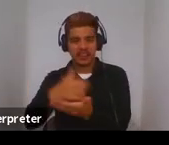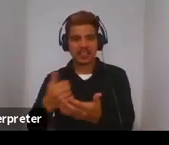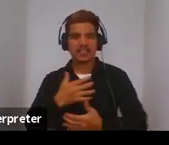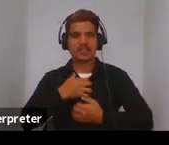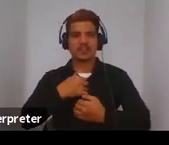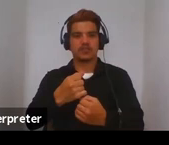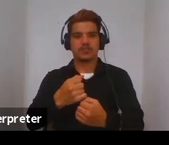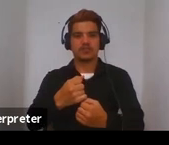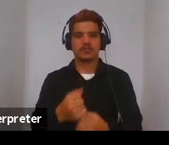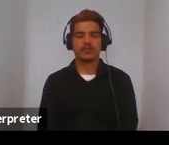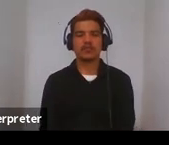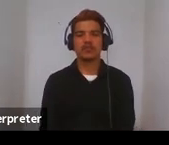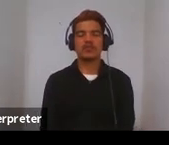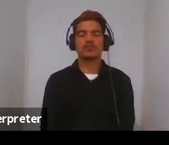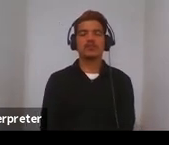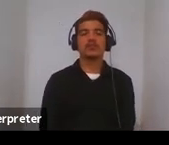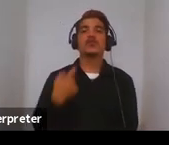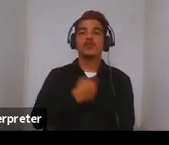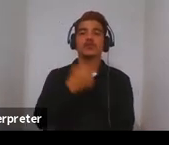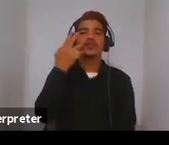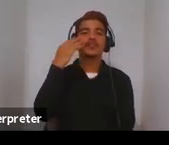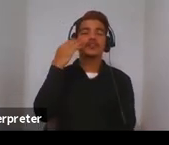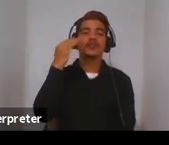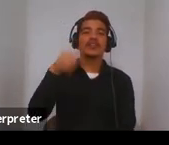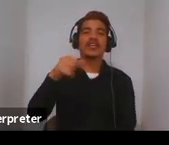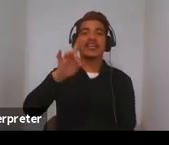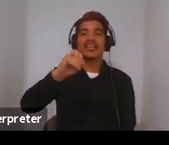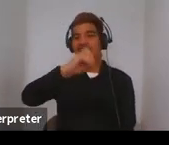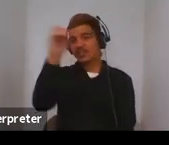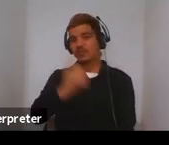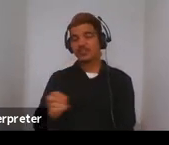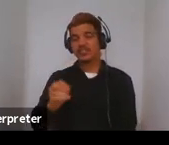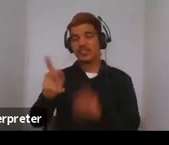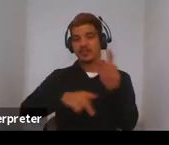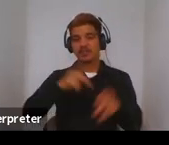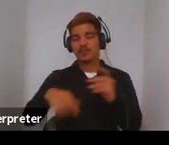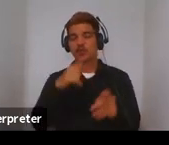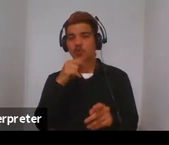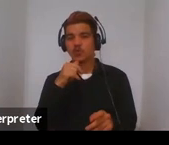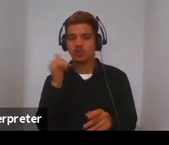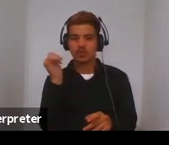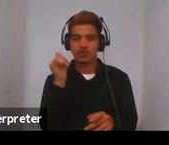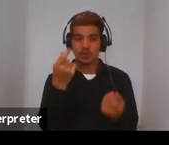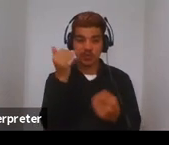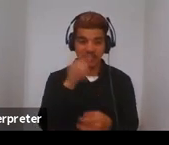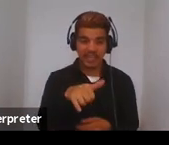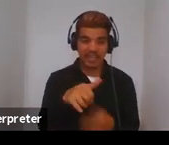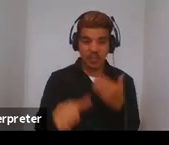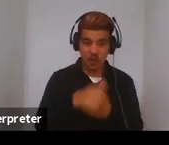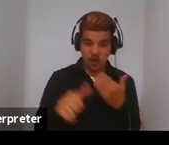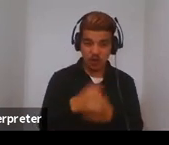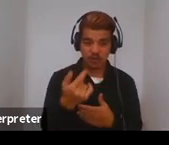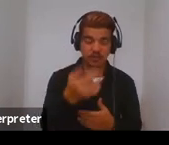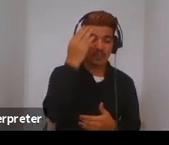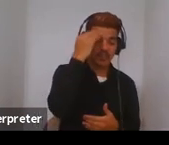in grooming behaviors. So we know that 80% of people that perpetrate this harm are known to the